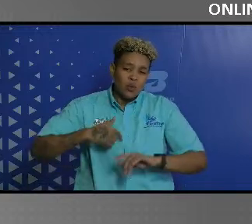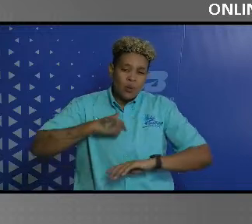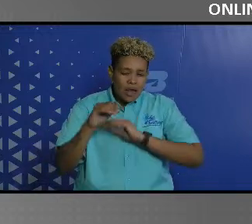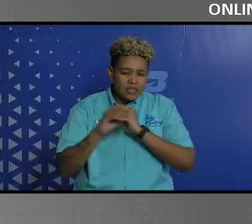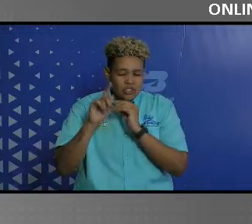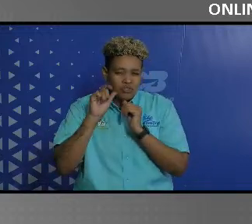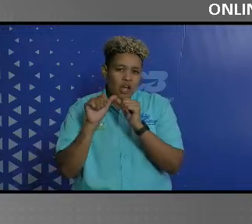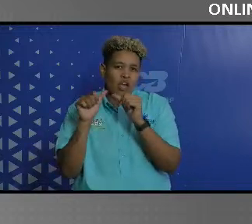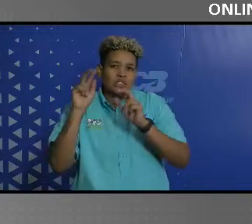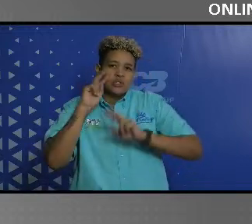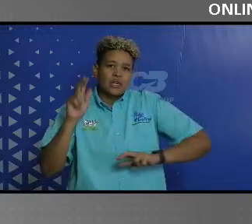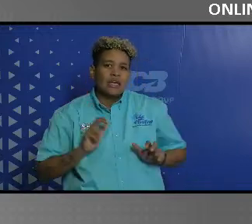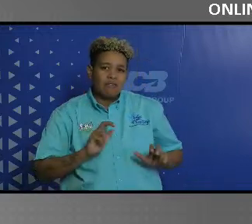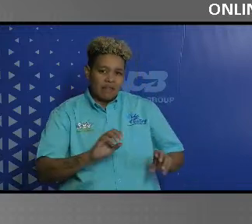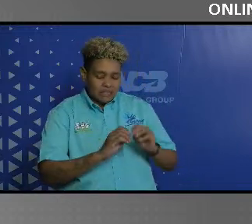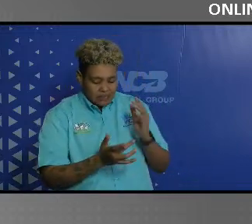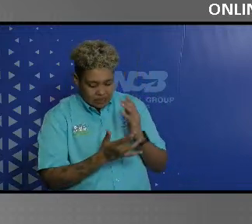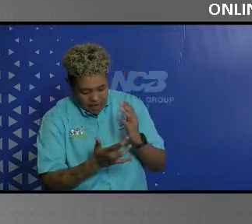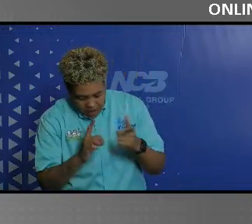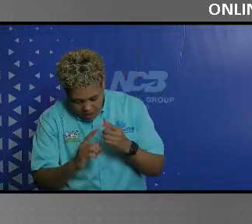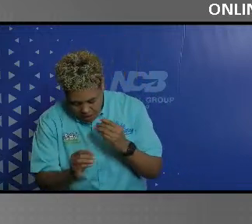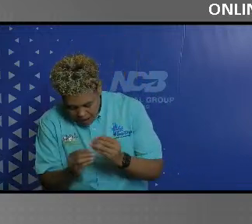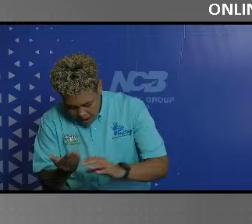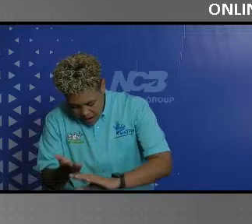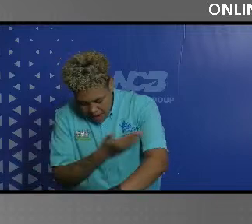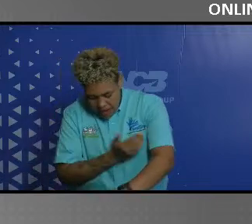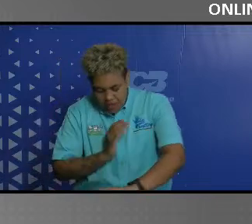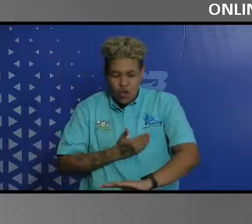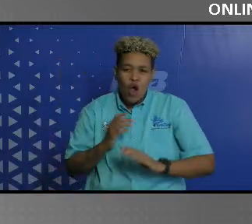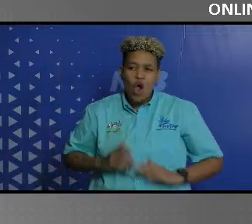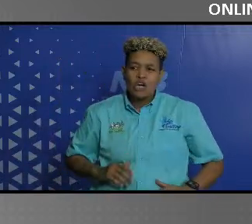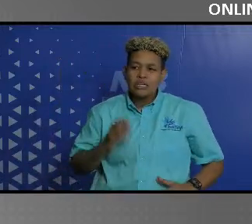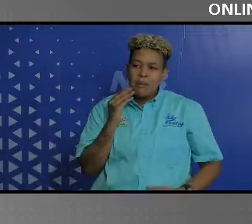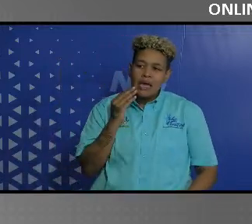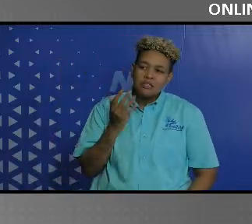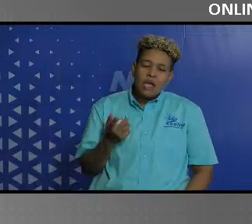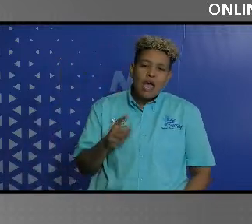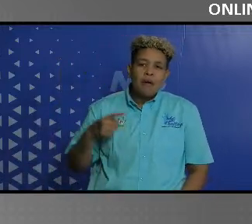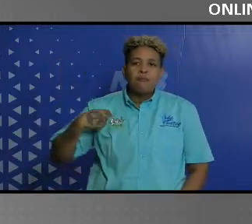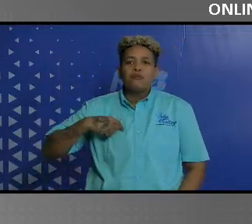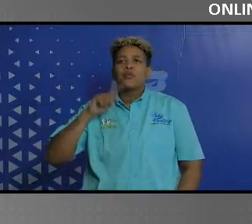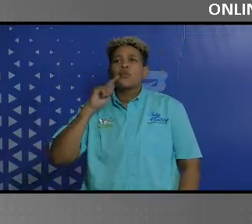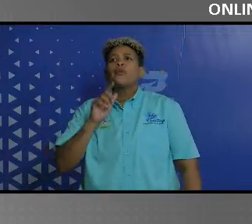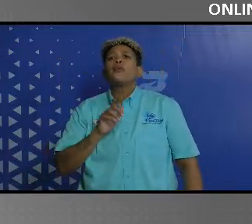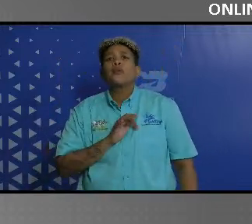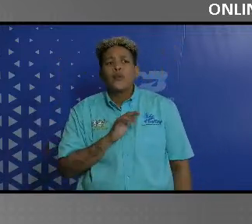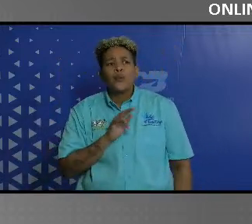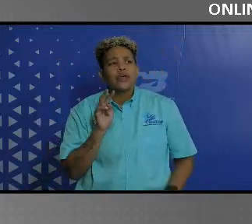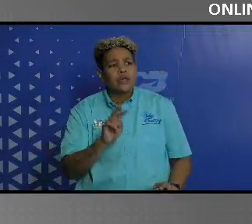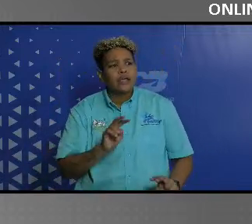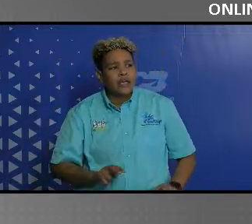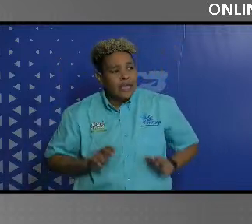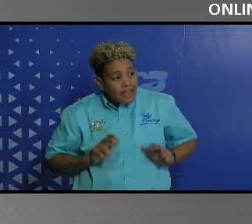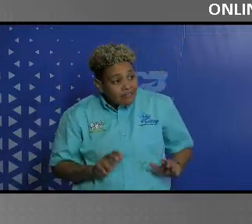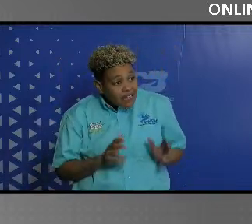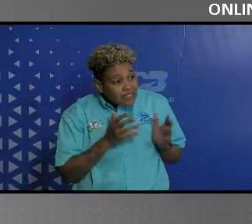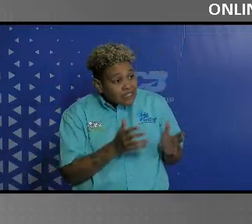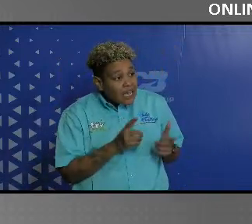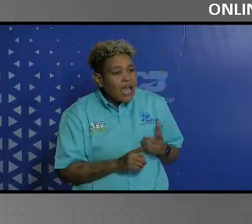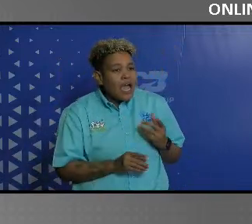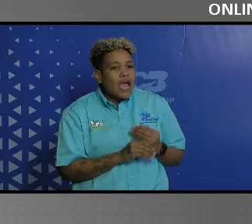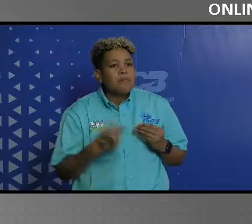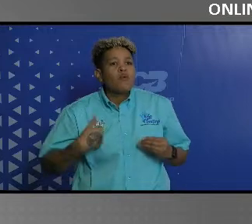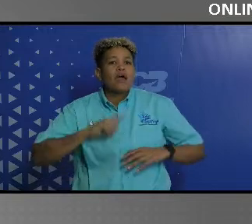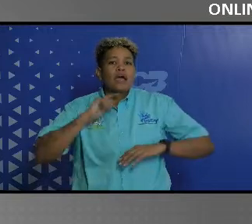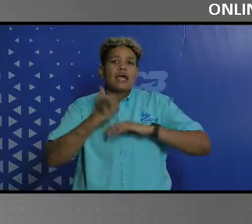also continuing to invest in technology that enhances our customer experience. We are significantly invested there, and we